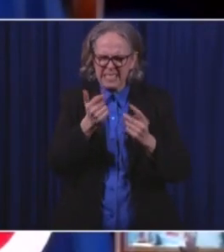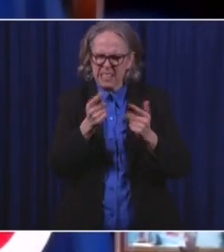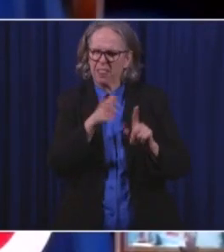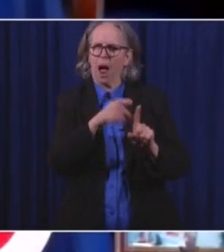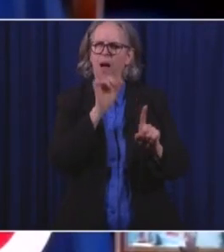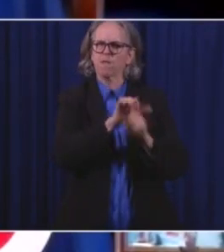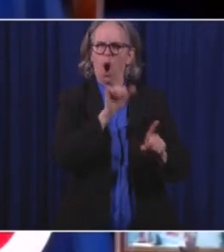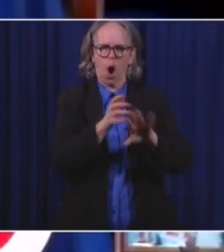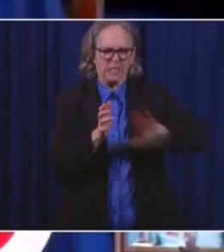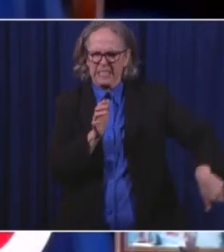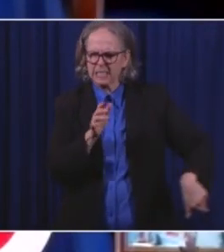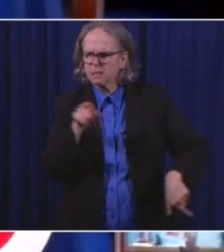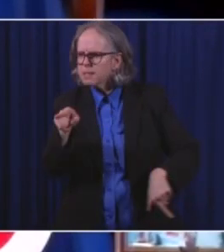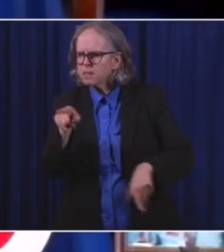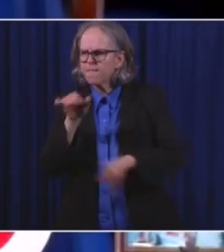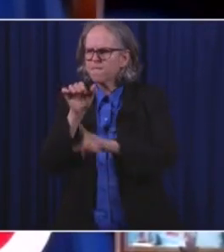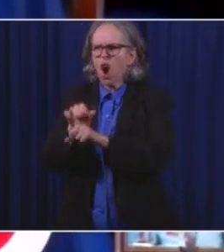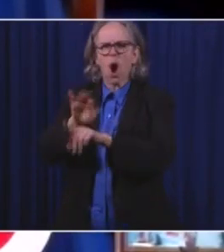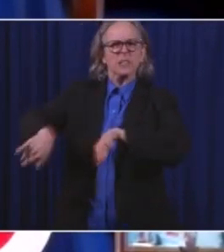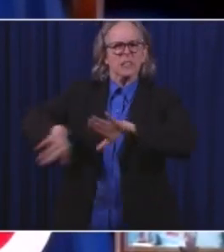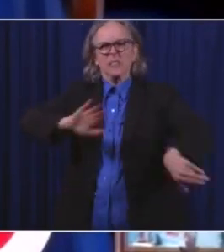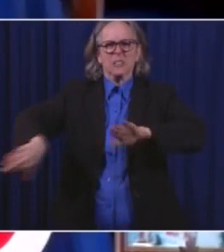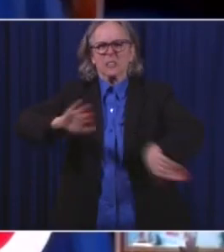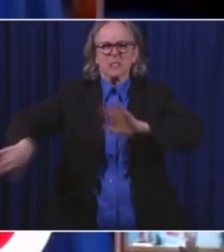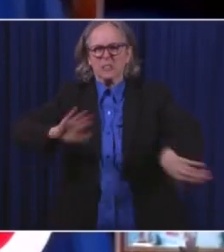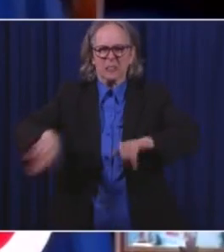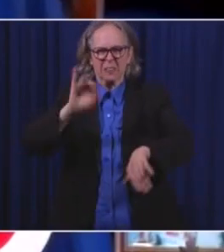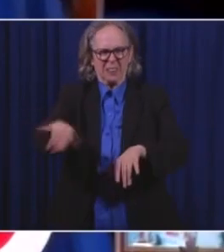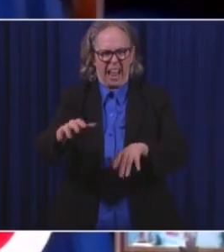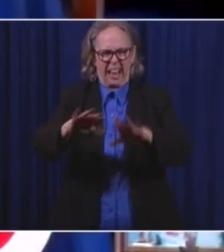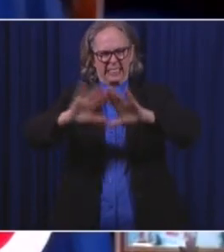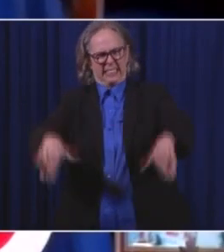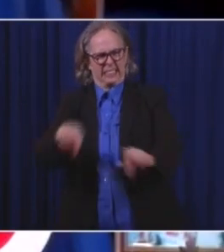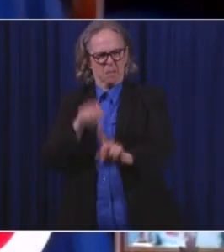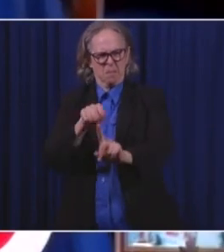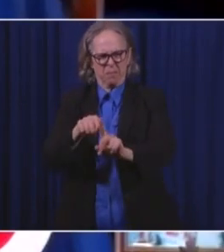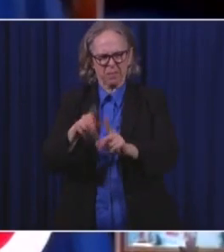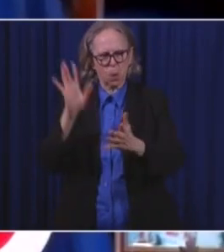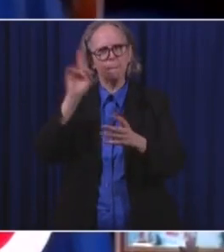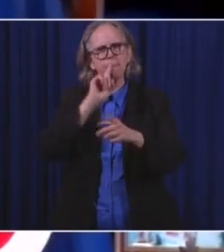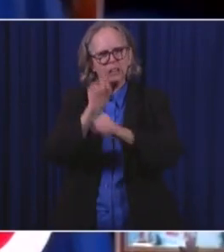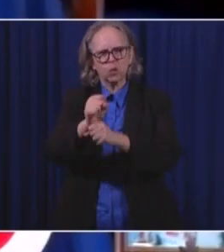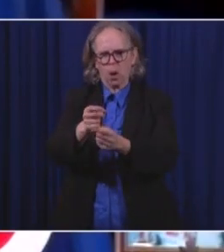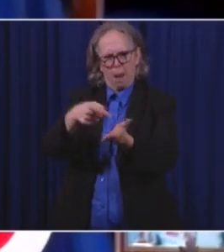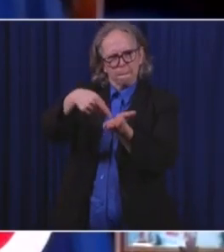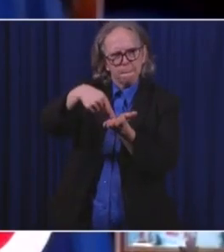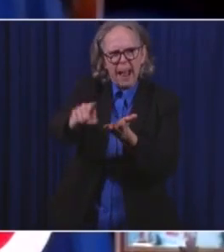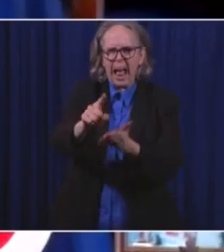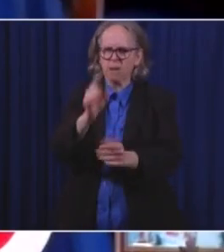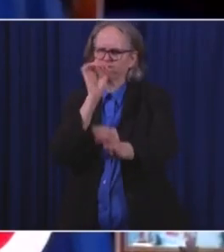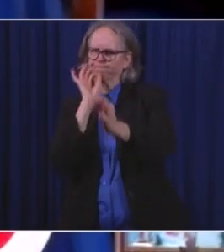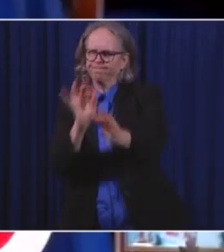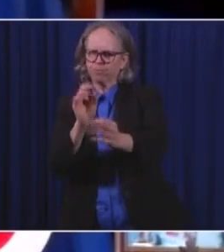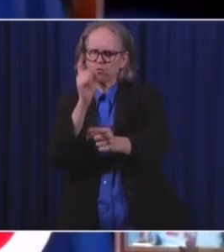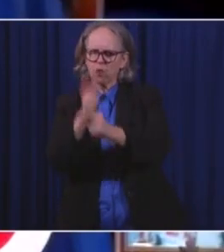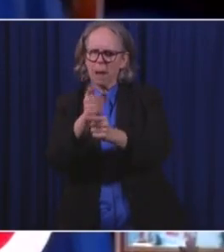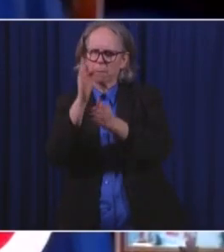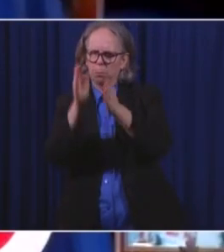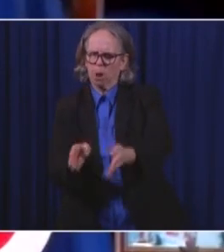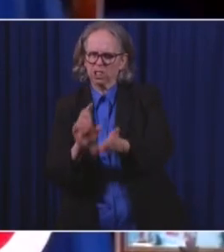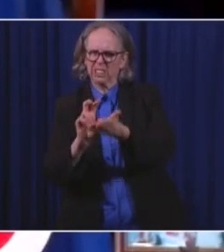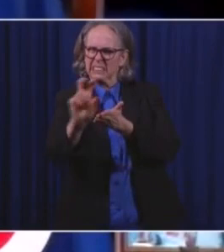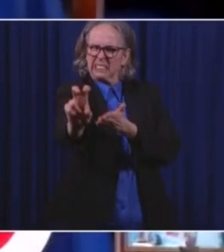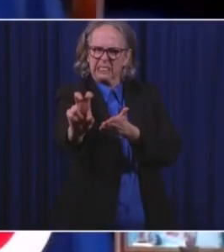claims to make sure that they're legitimate and we're only paying legitimate claims. So that has been a big factor in the last